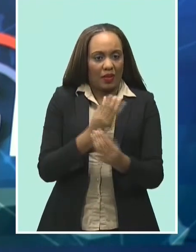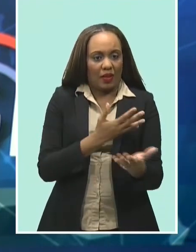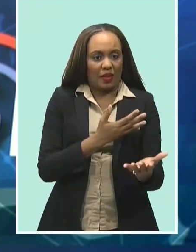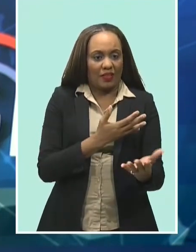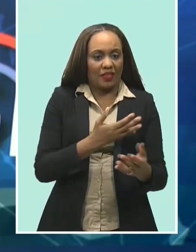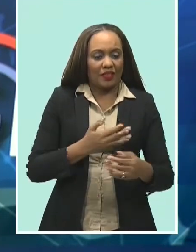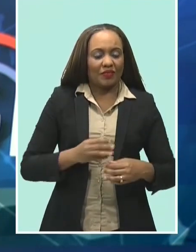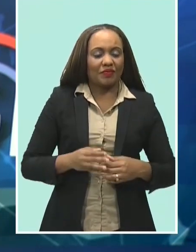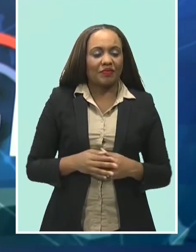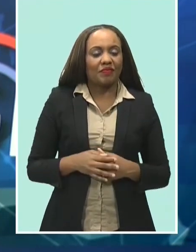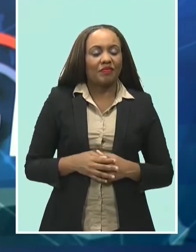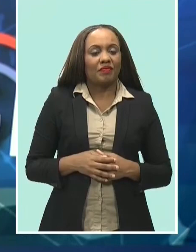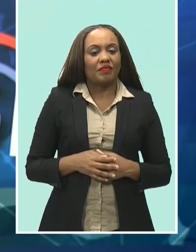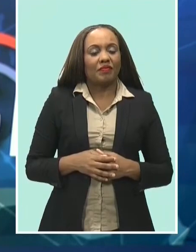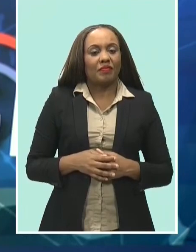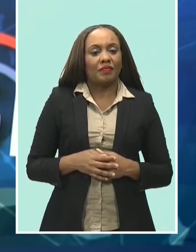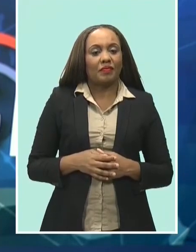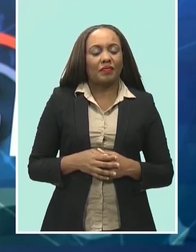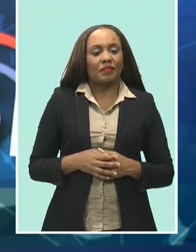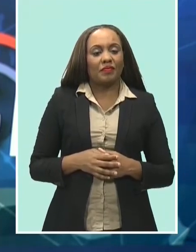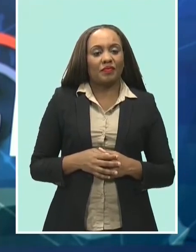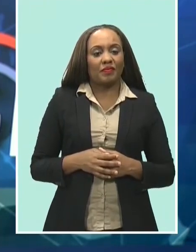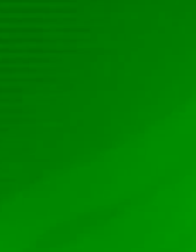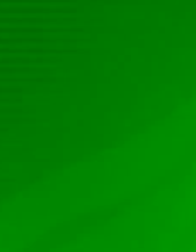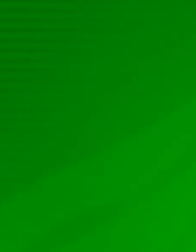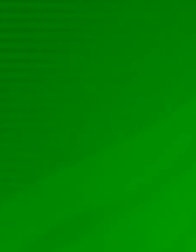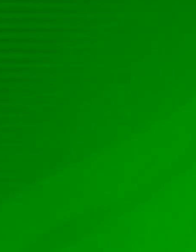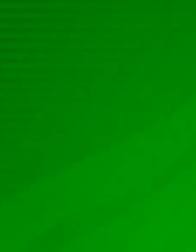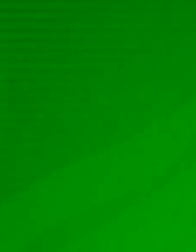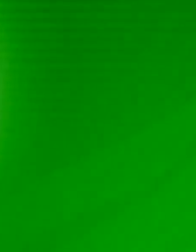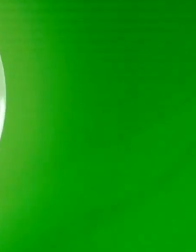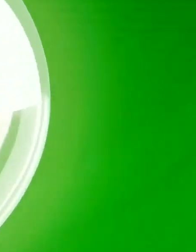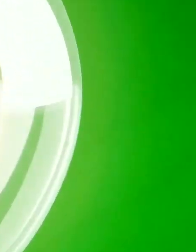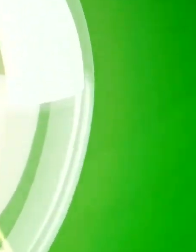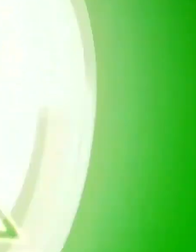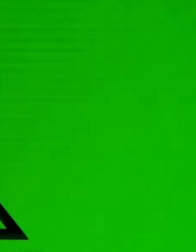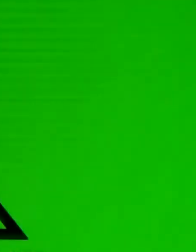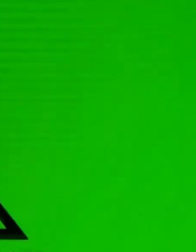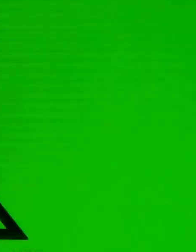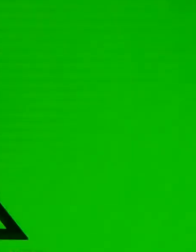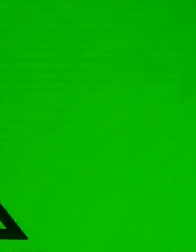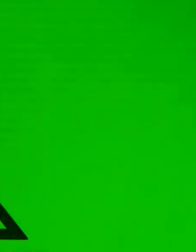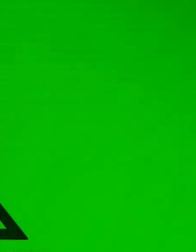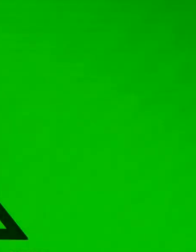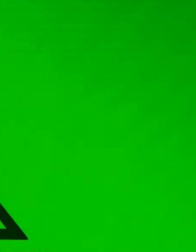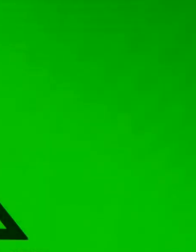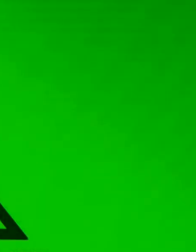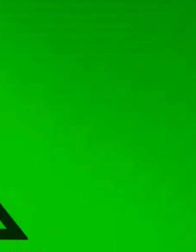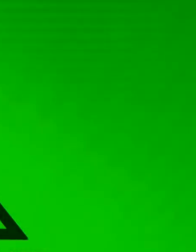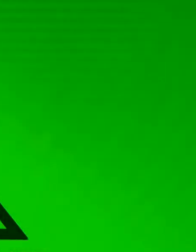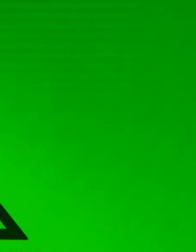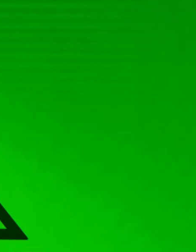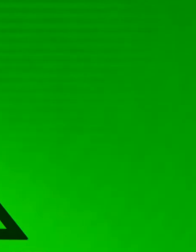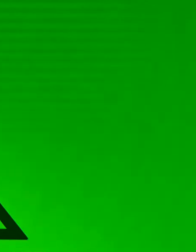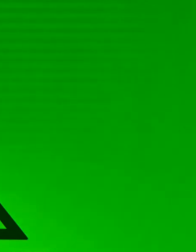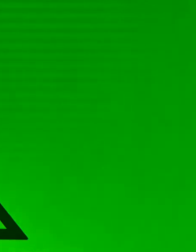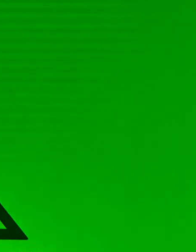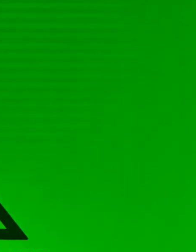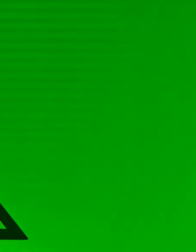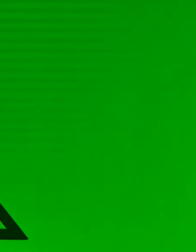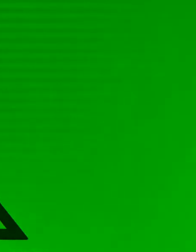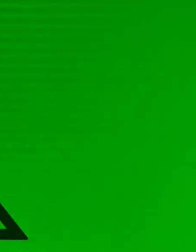from Cooperators General Insurance. This tip of the day is brought to you by Cooperators General Insurance Company